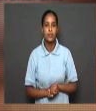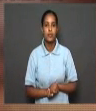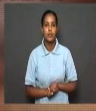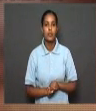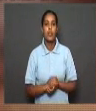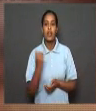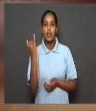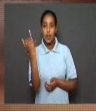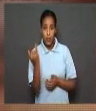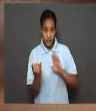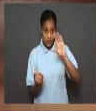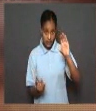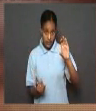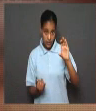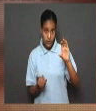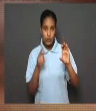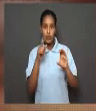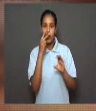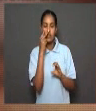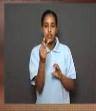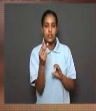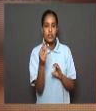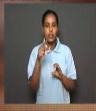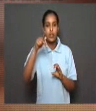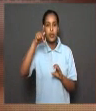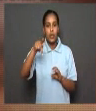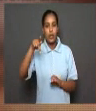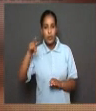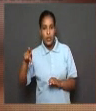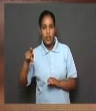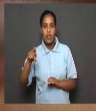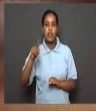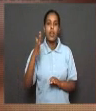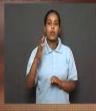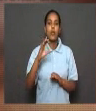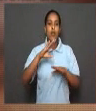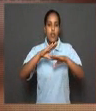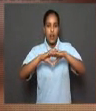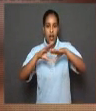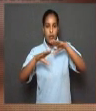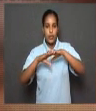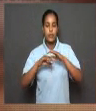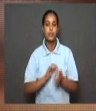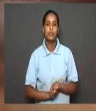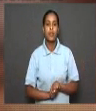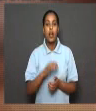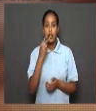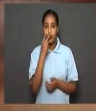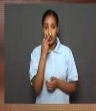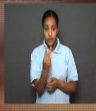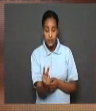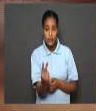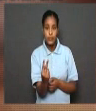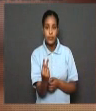In image C, you can see the pp type overlap. As you can